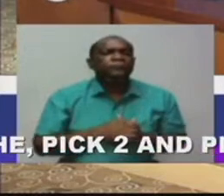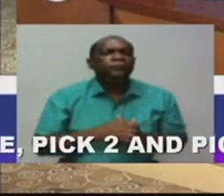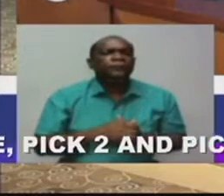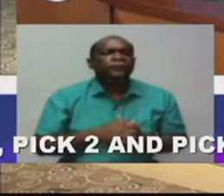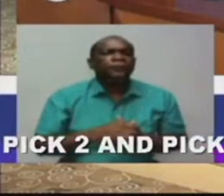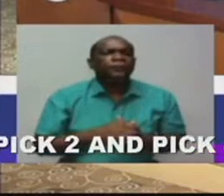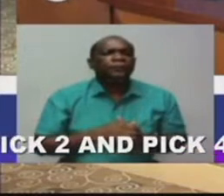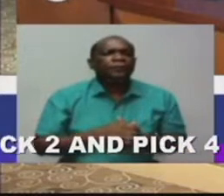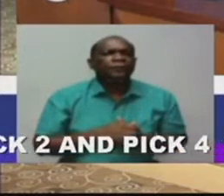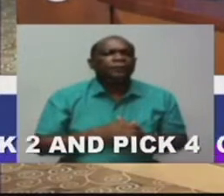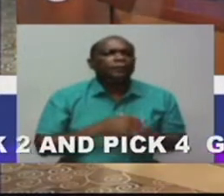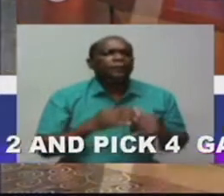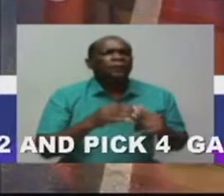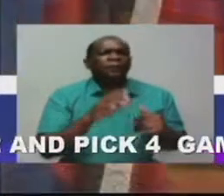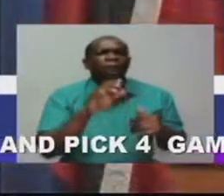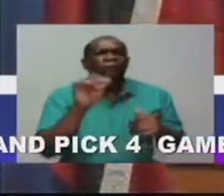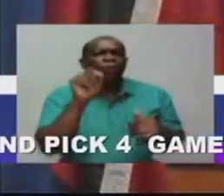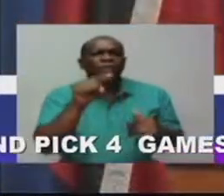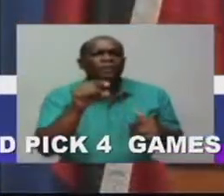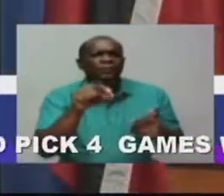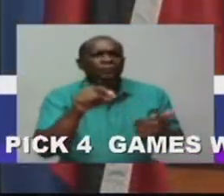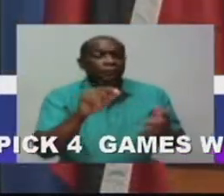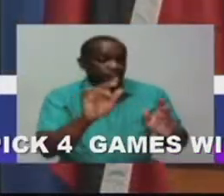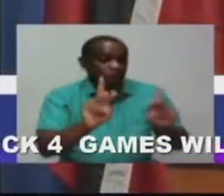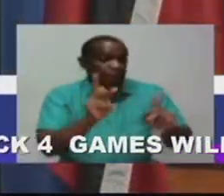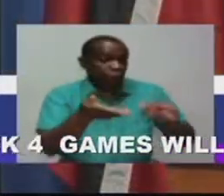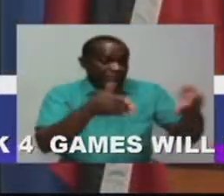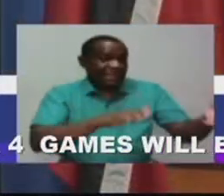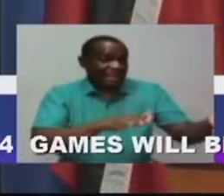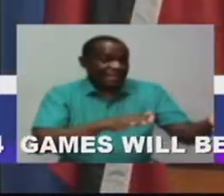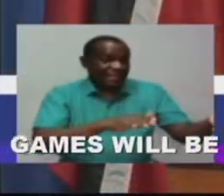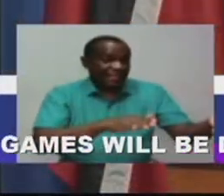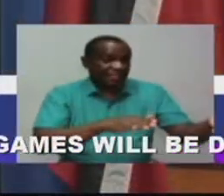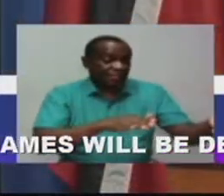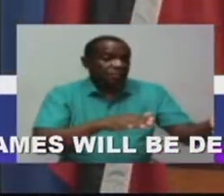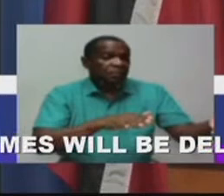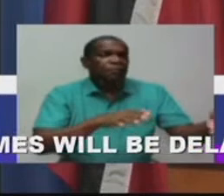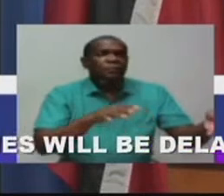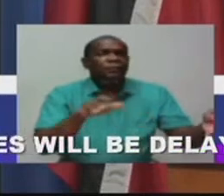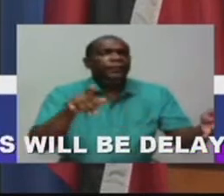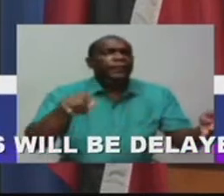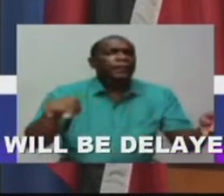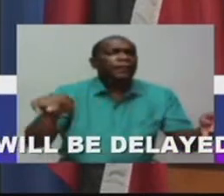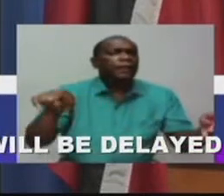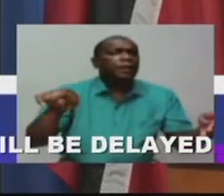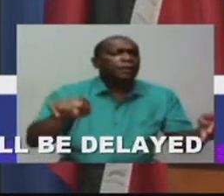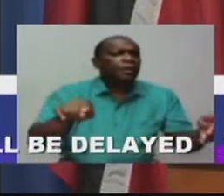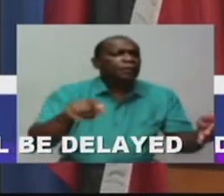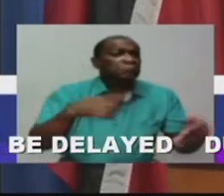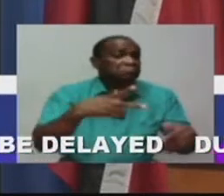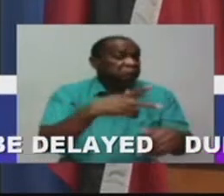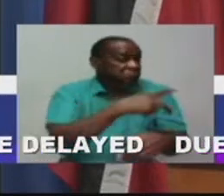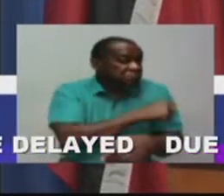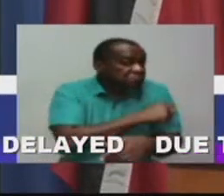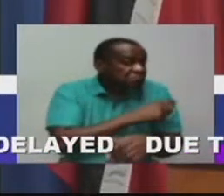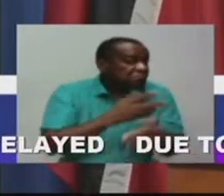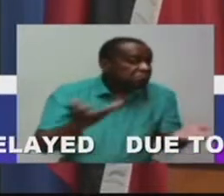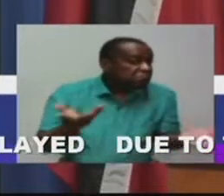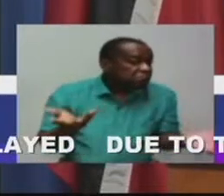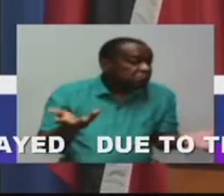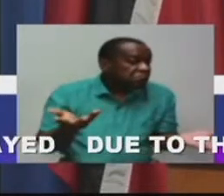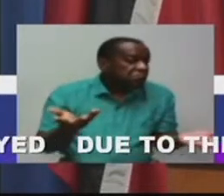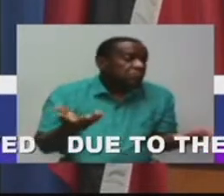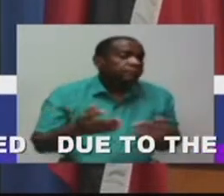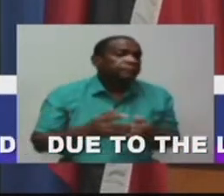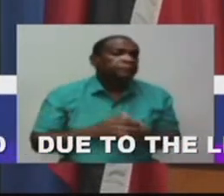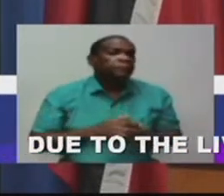fully vaccinated? So Dr. Hines would have, I think, and Dr. Trotman, a couple of weeks ago, right at the Prime Minister's press conference, we would have